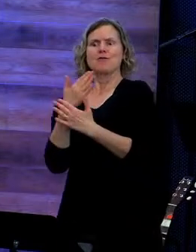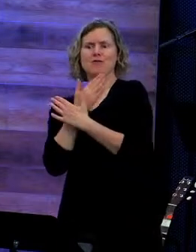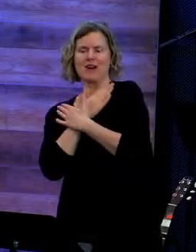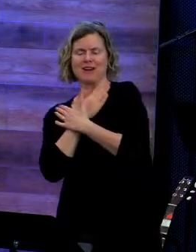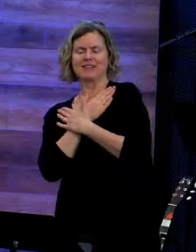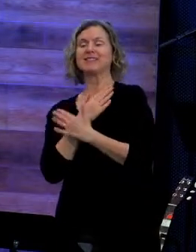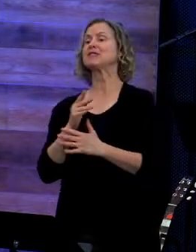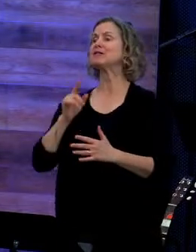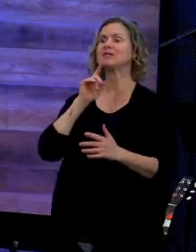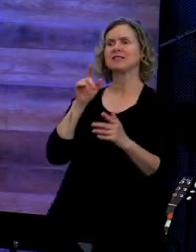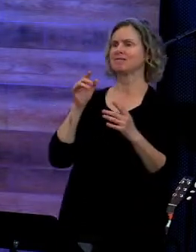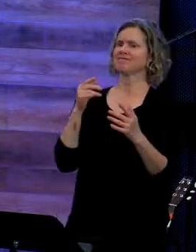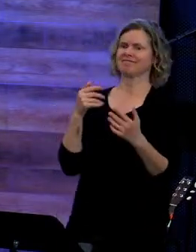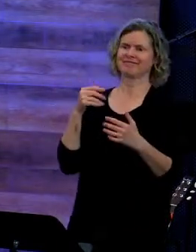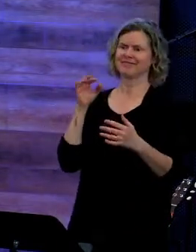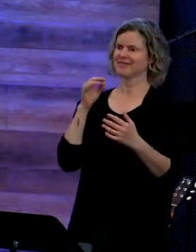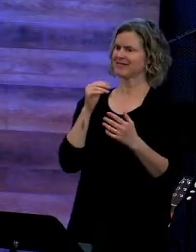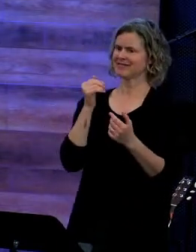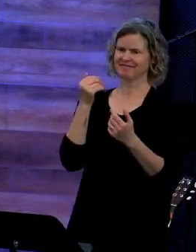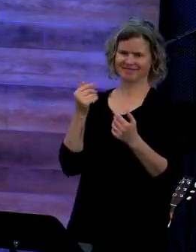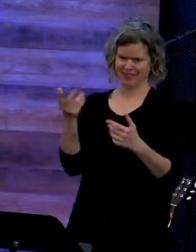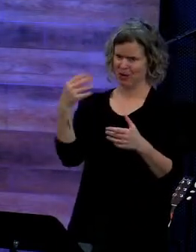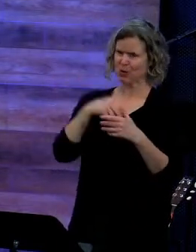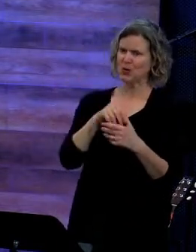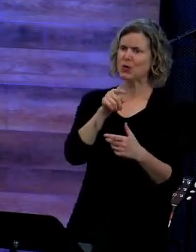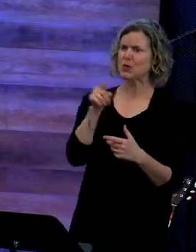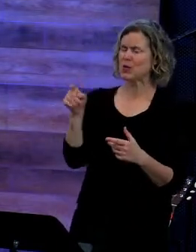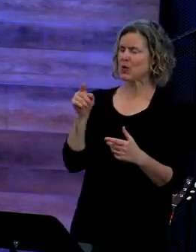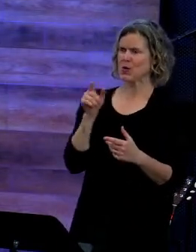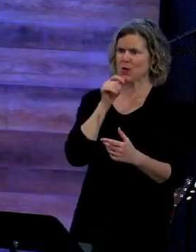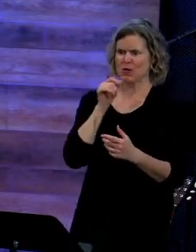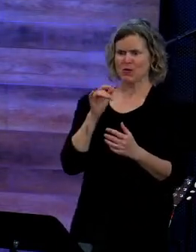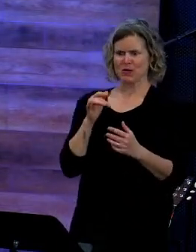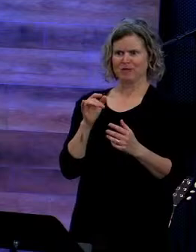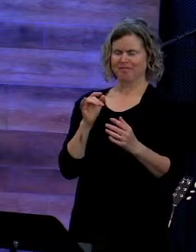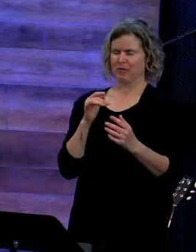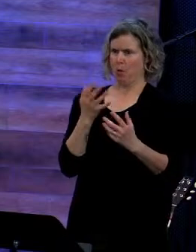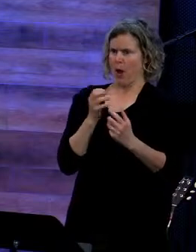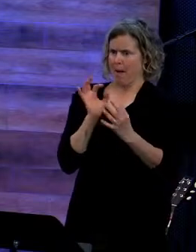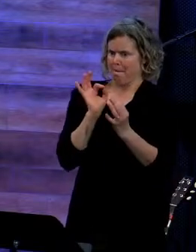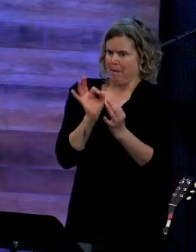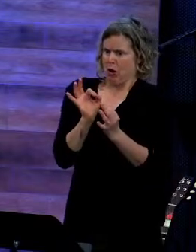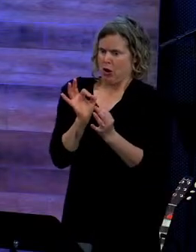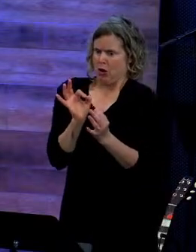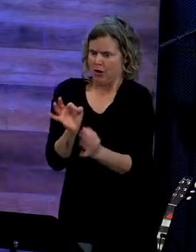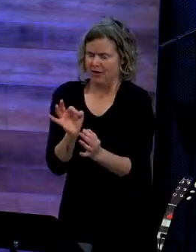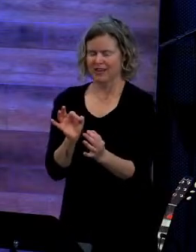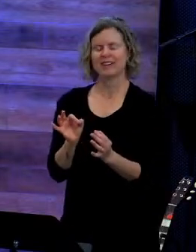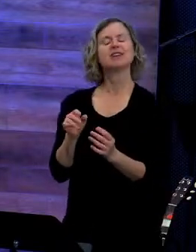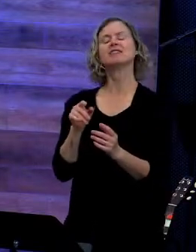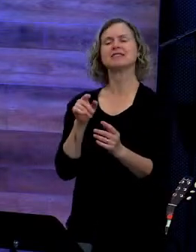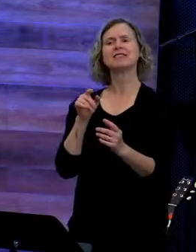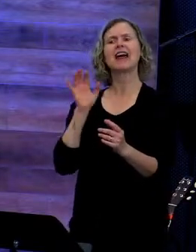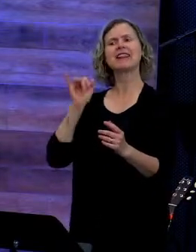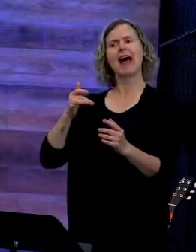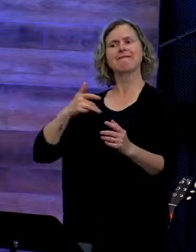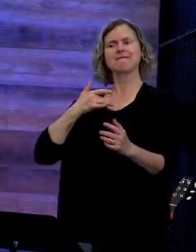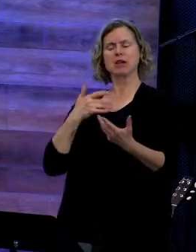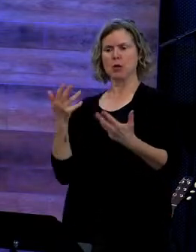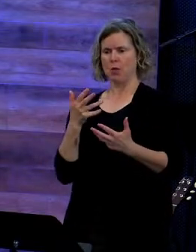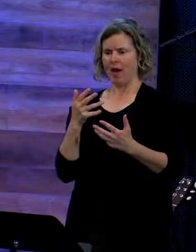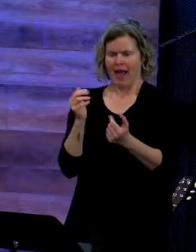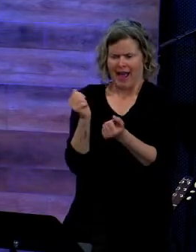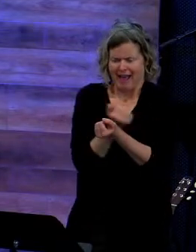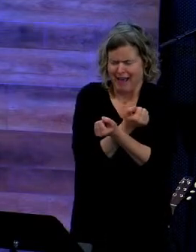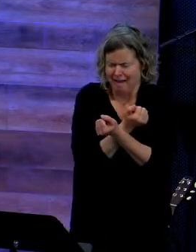perfectionist of you, all of your perfectionist instincts are satisfied. You can find nothing else to do. You put the tools away and you look back and you go,